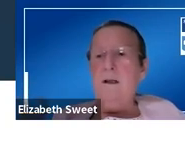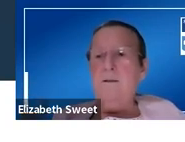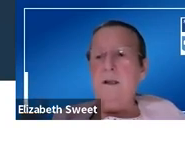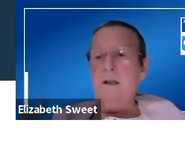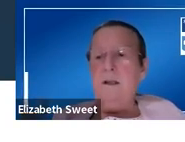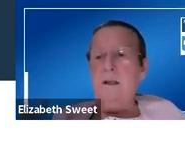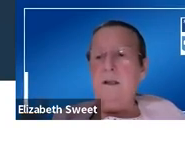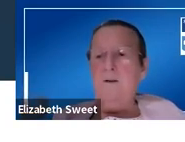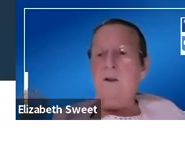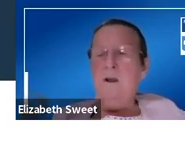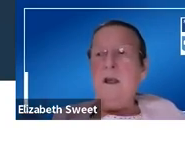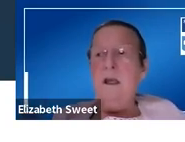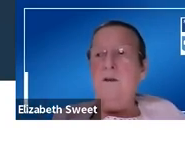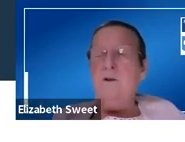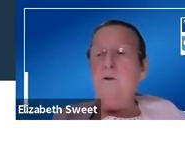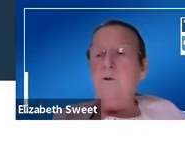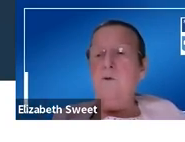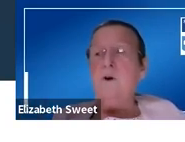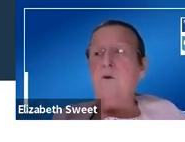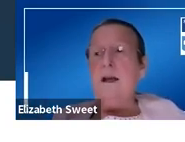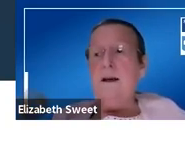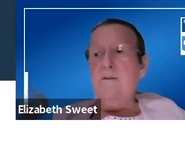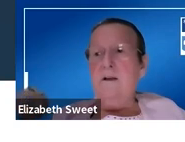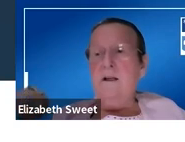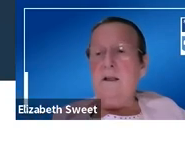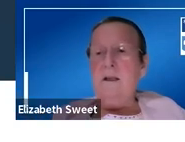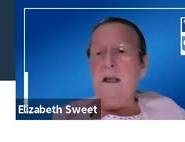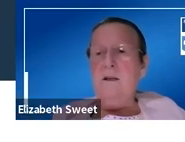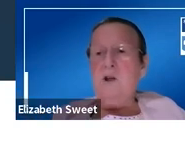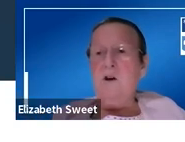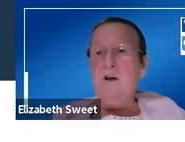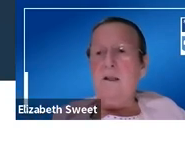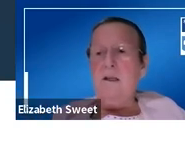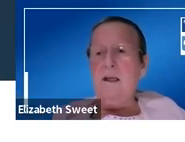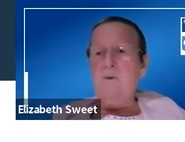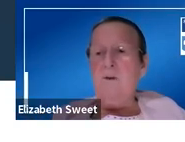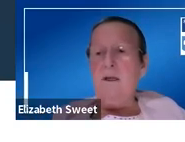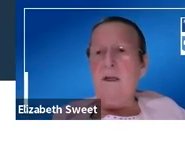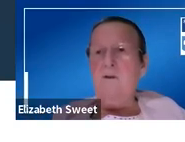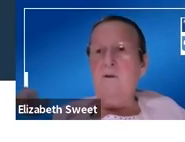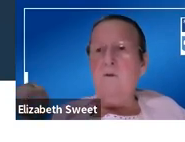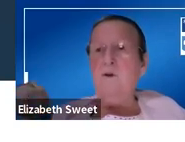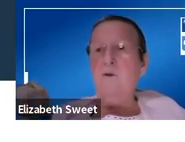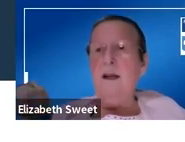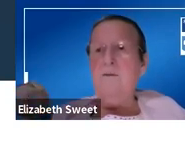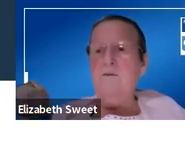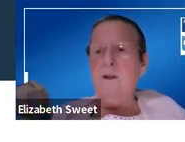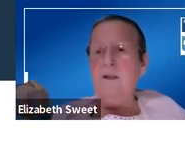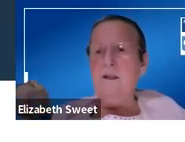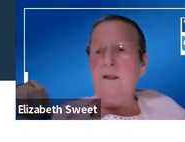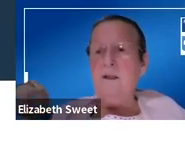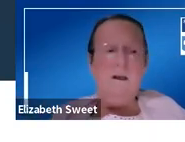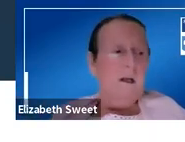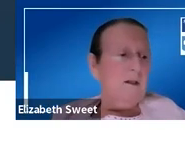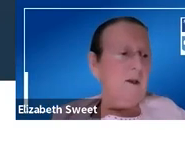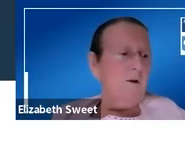and love and care about and who don't have a chair at the table and who don't have a voice